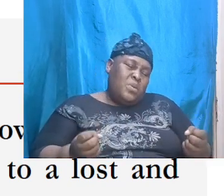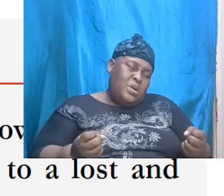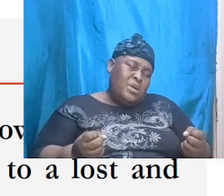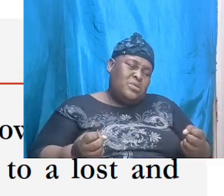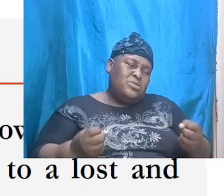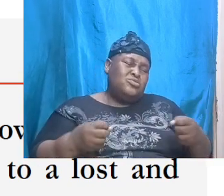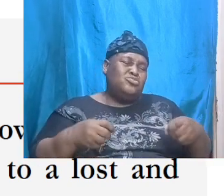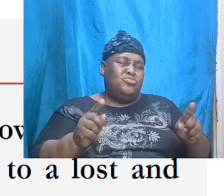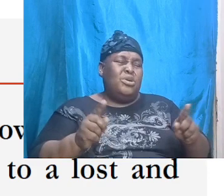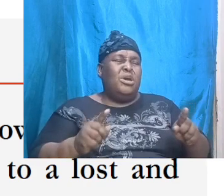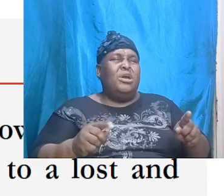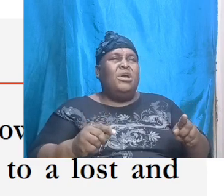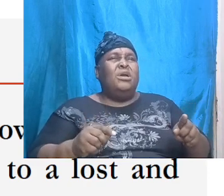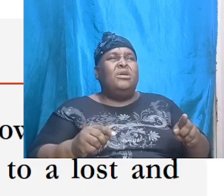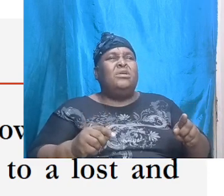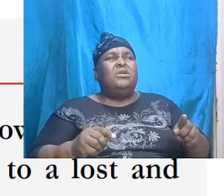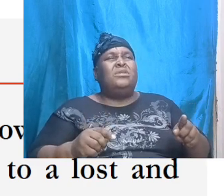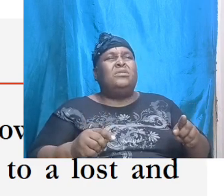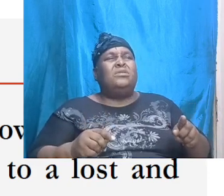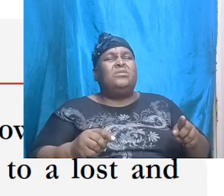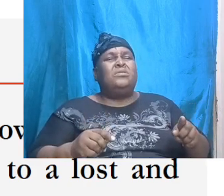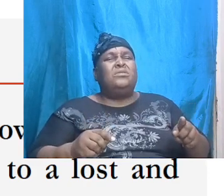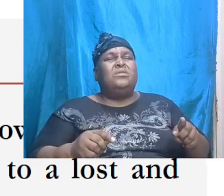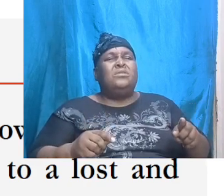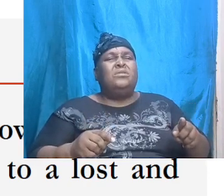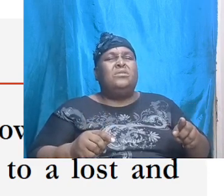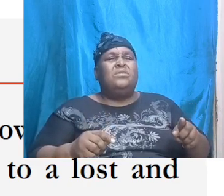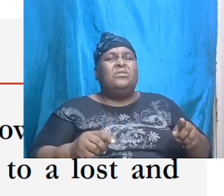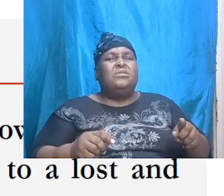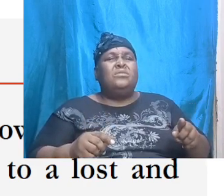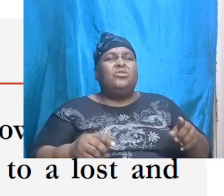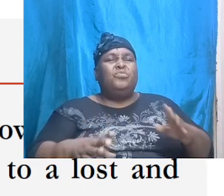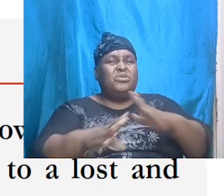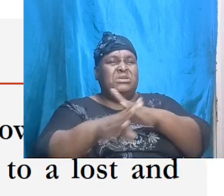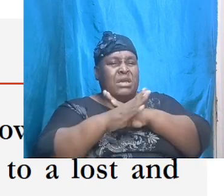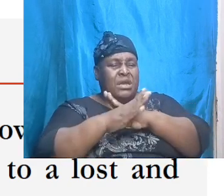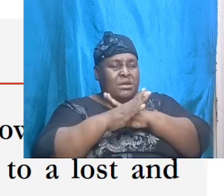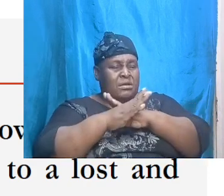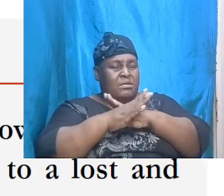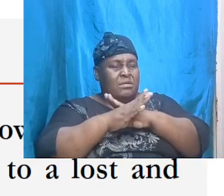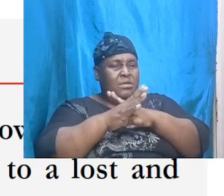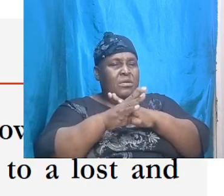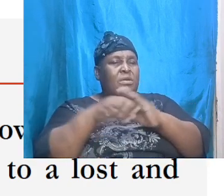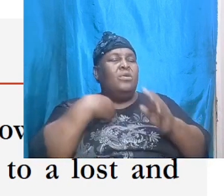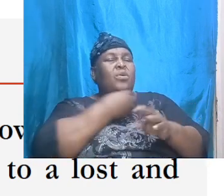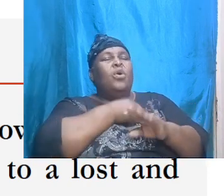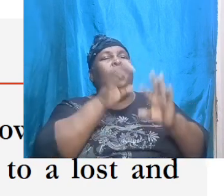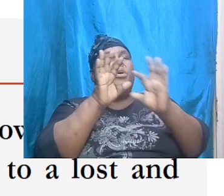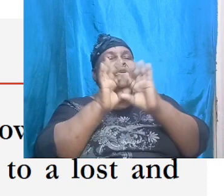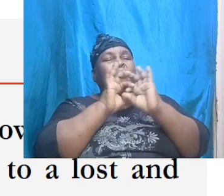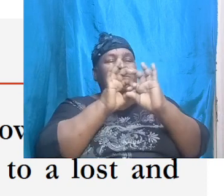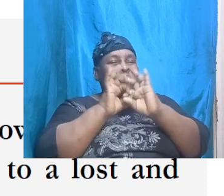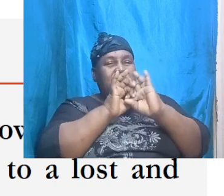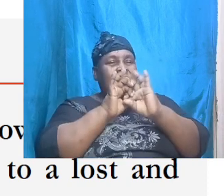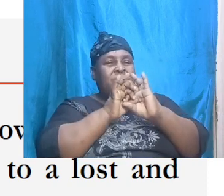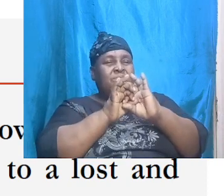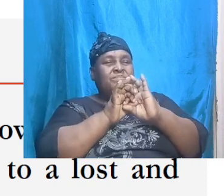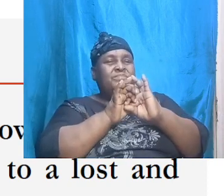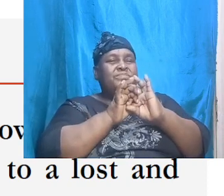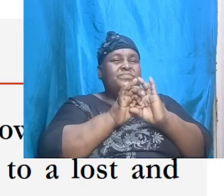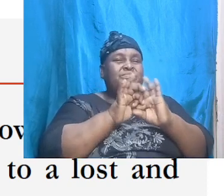that we don't open the gate, that the enemy will come in and invade what we have in the body of Christ. Now, there are